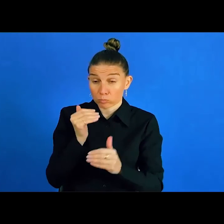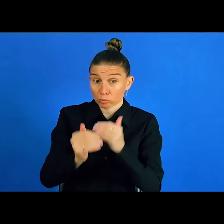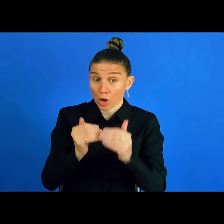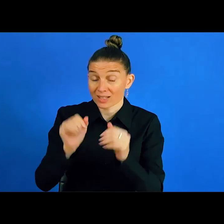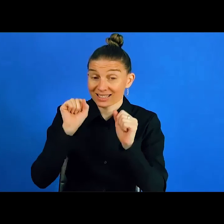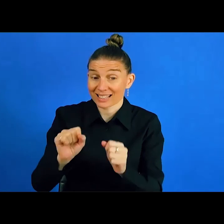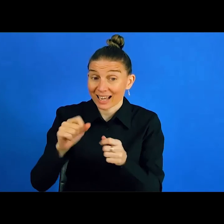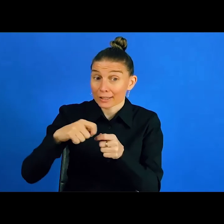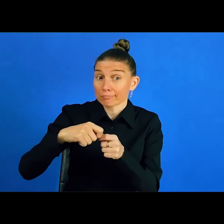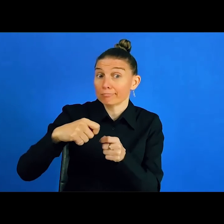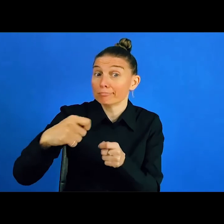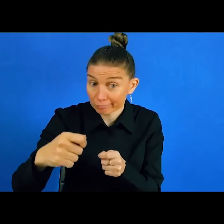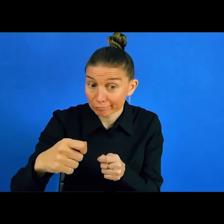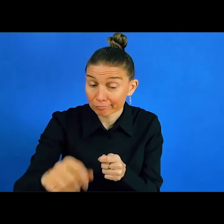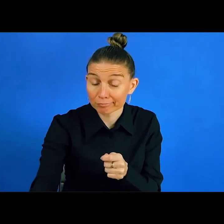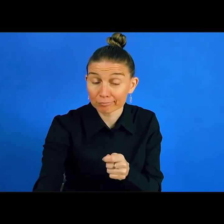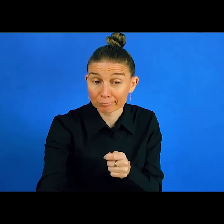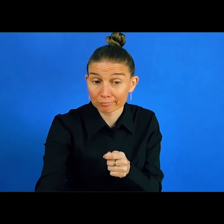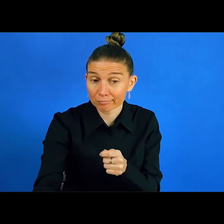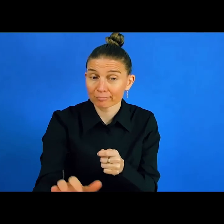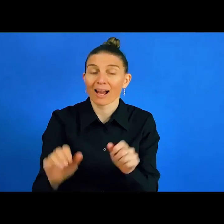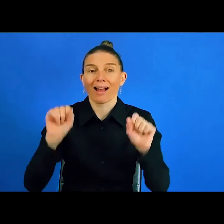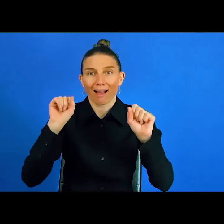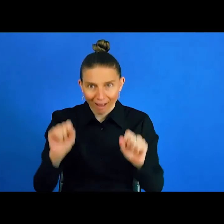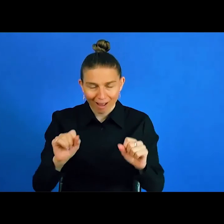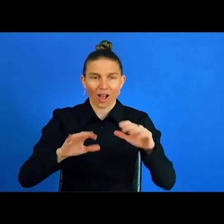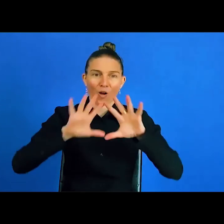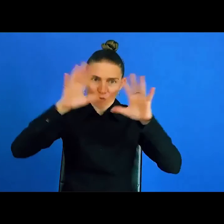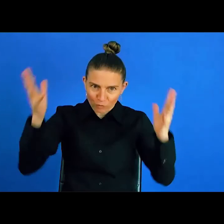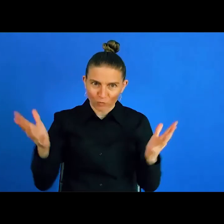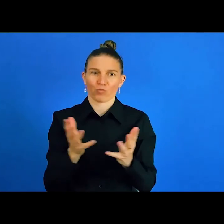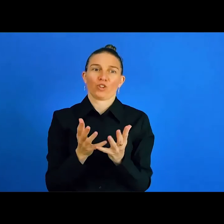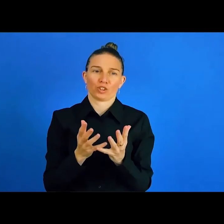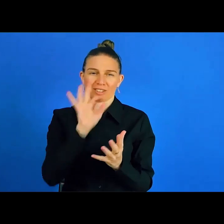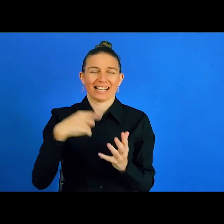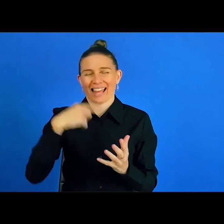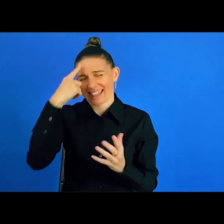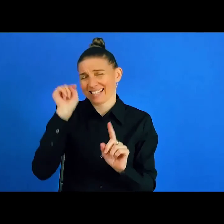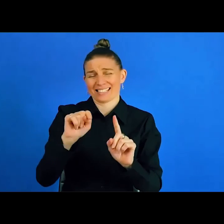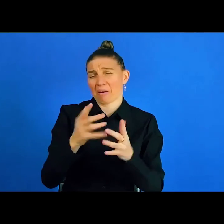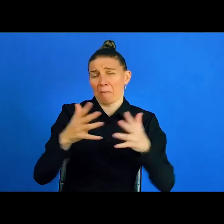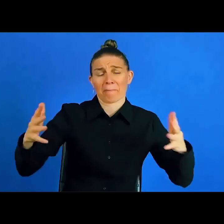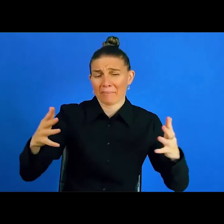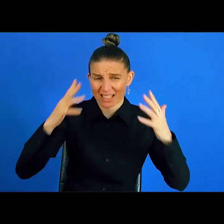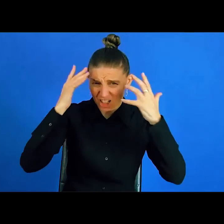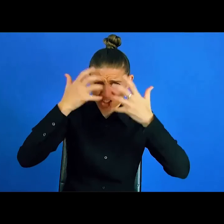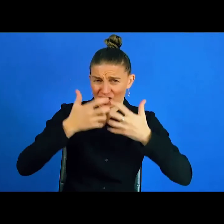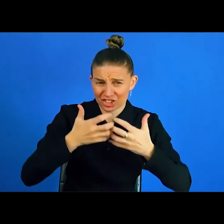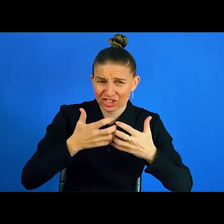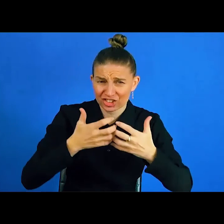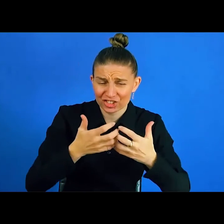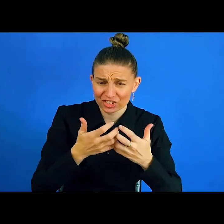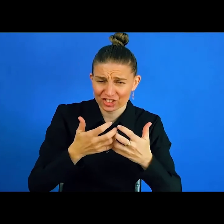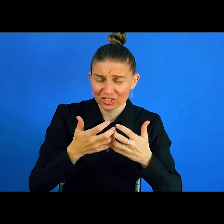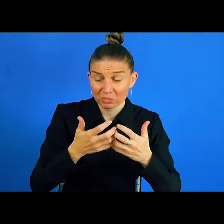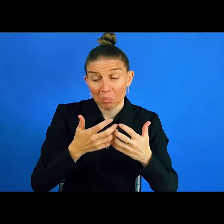we are able to fully undertake the survey. I think that is the main concern that we have. Otherwise, soon we should